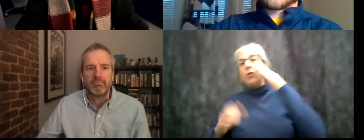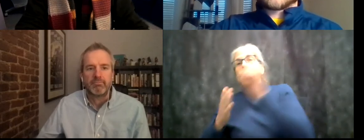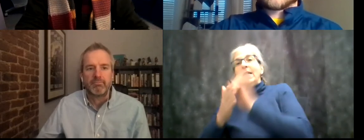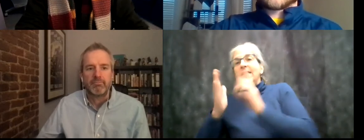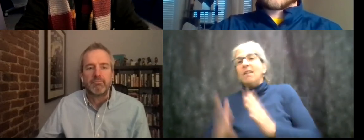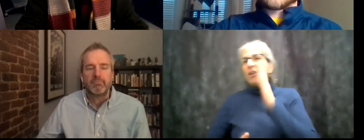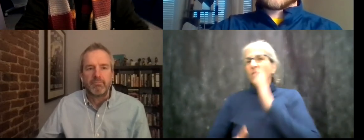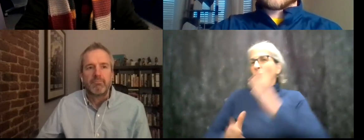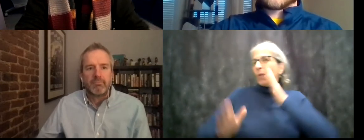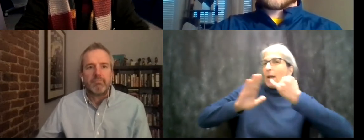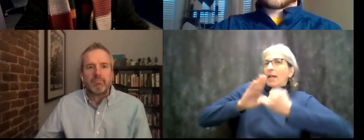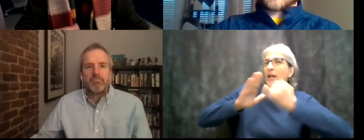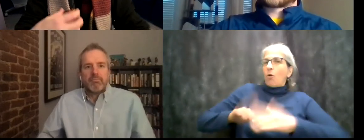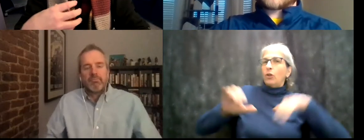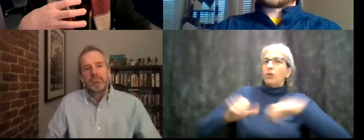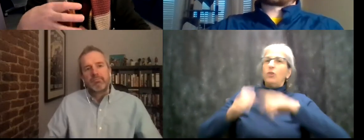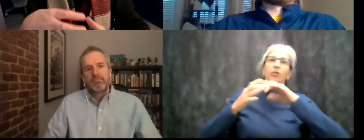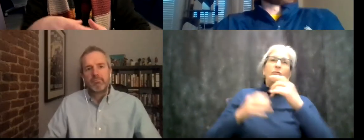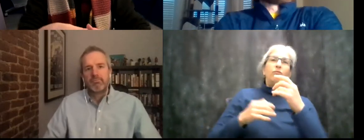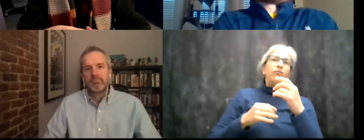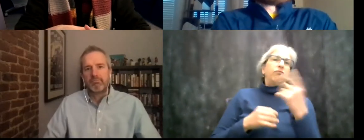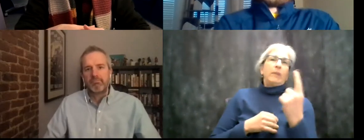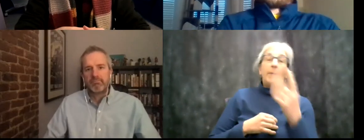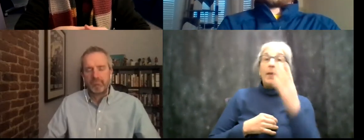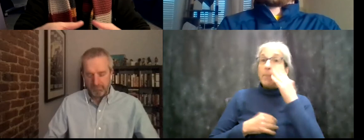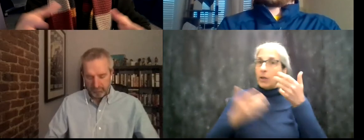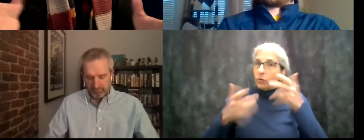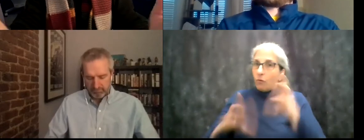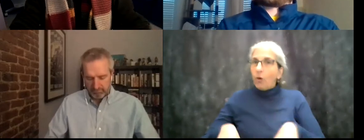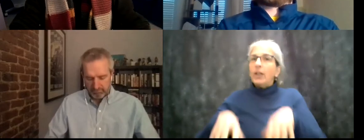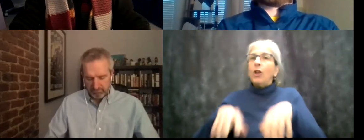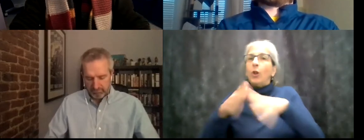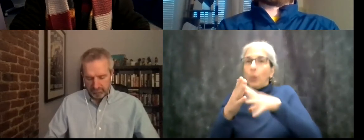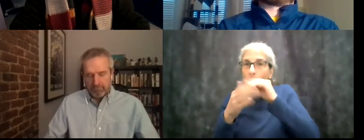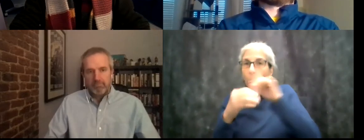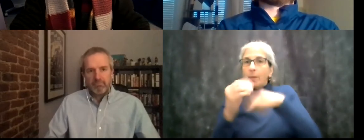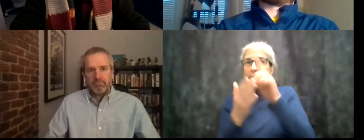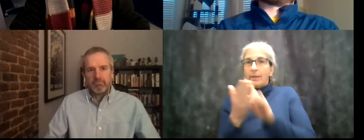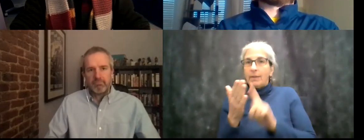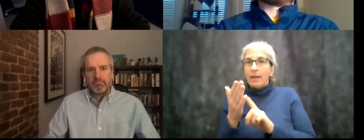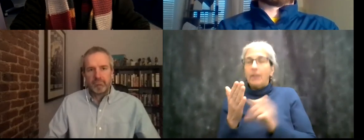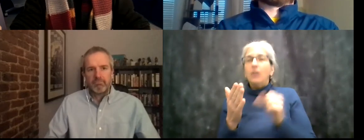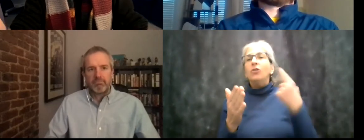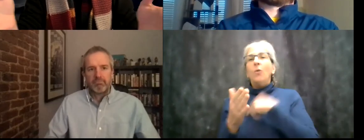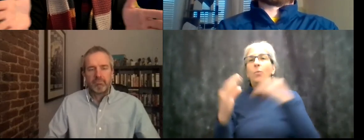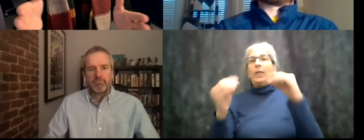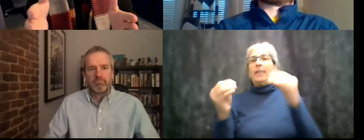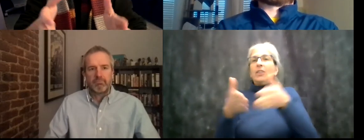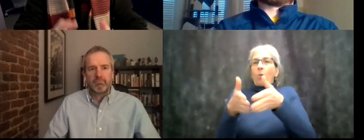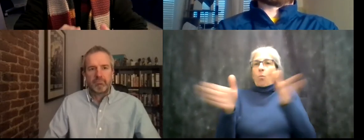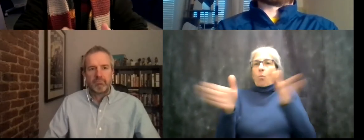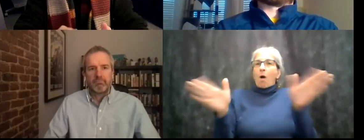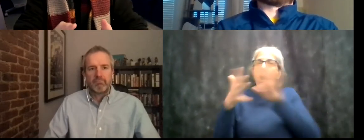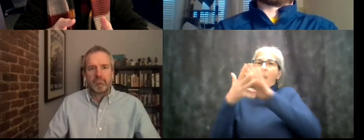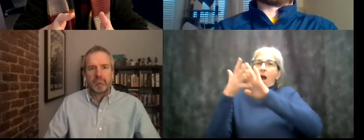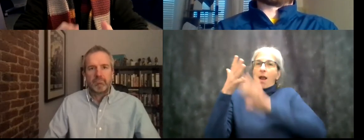ask of you because you've done it. And so this kind of idea that we teach you a very wide set of skills, as well as a very